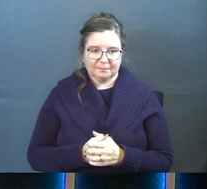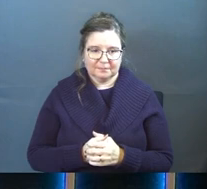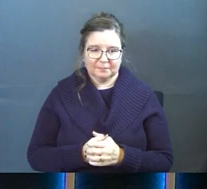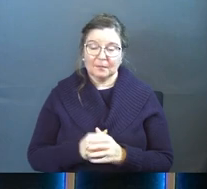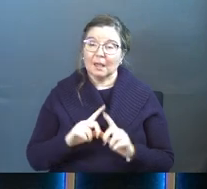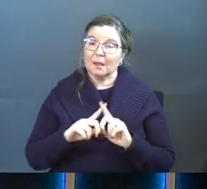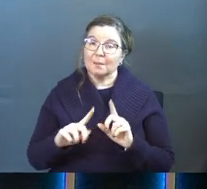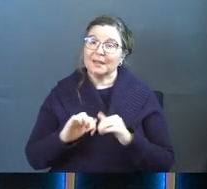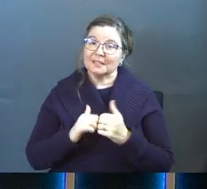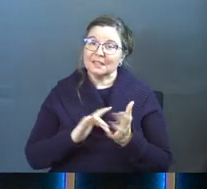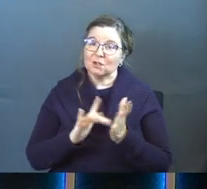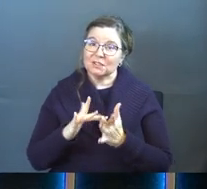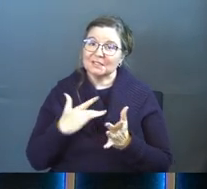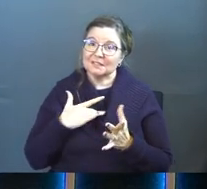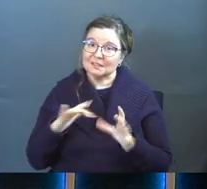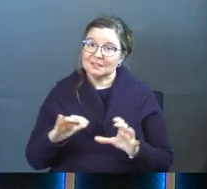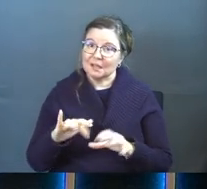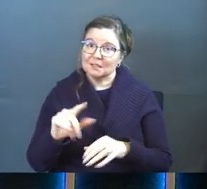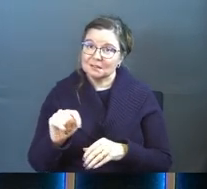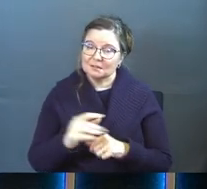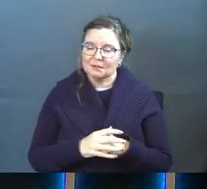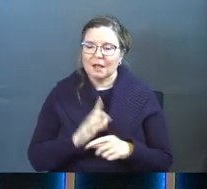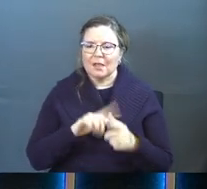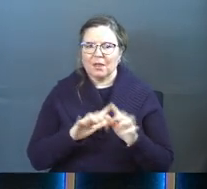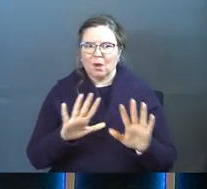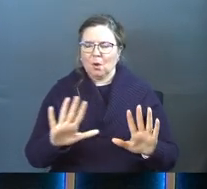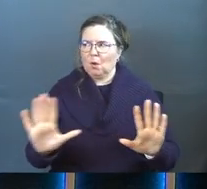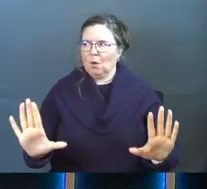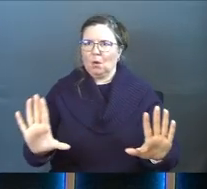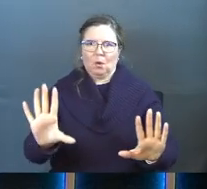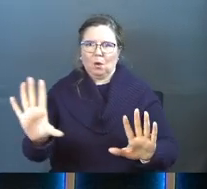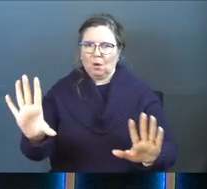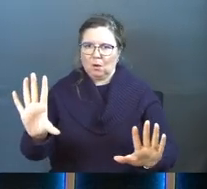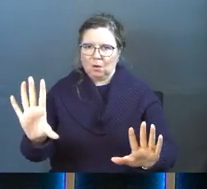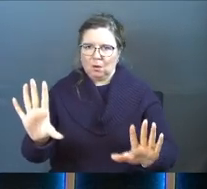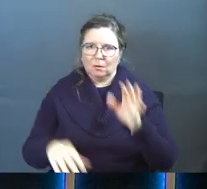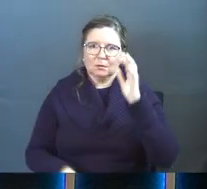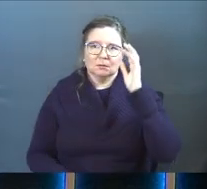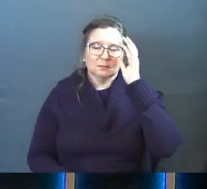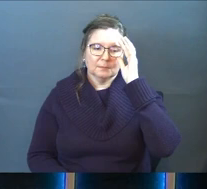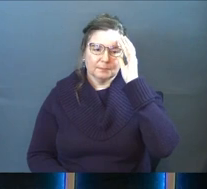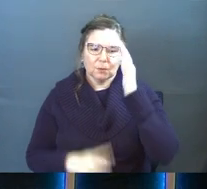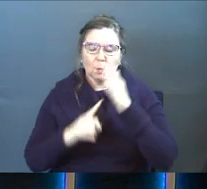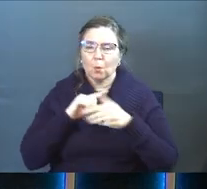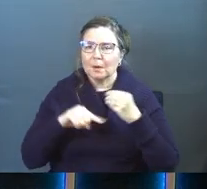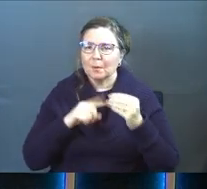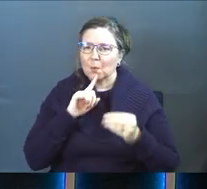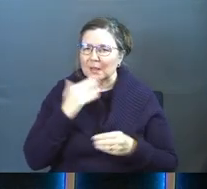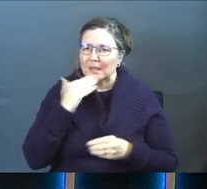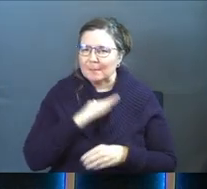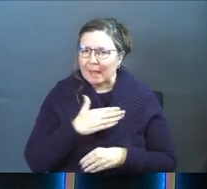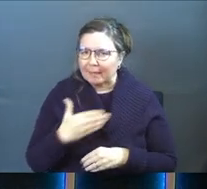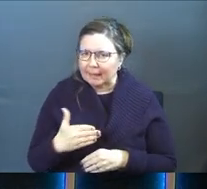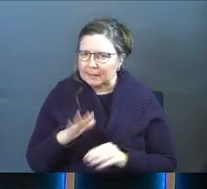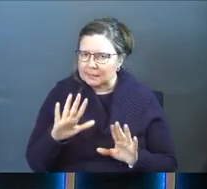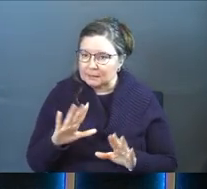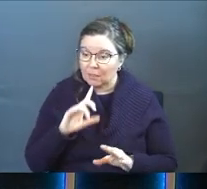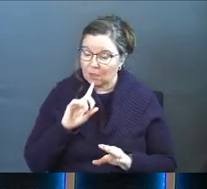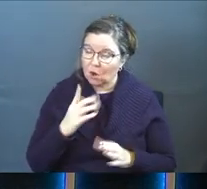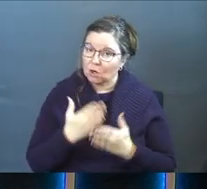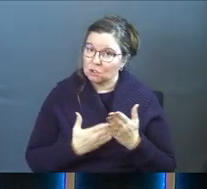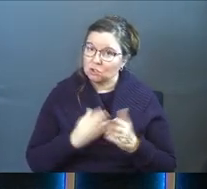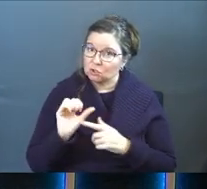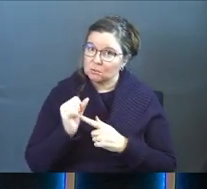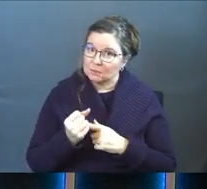Amen. But this is how Jesus does it. And then you're like, but hold on. What about really bad things? There